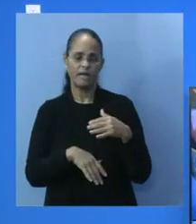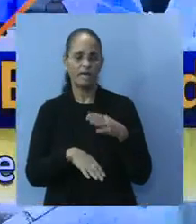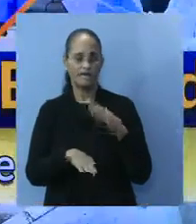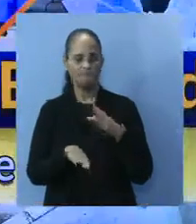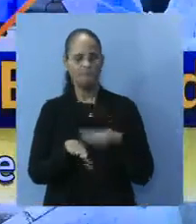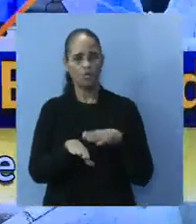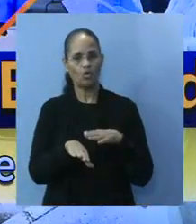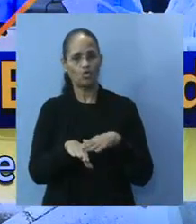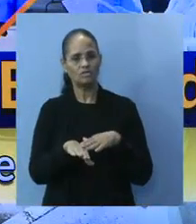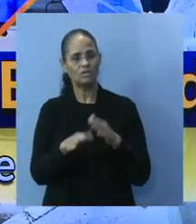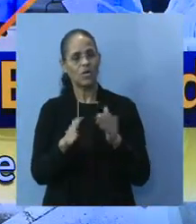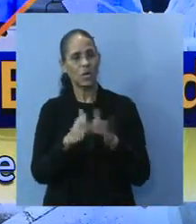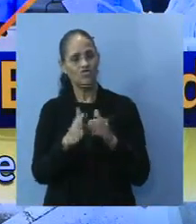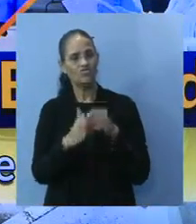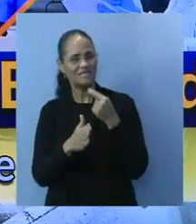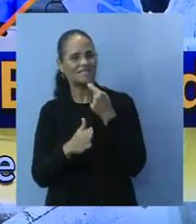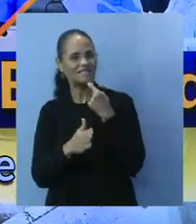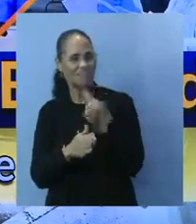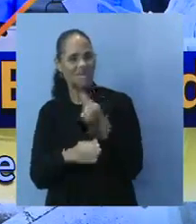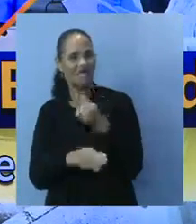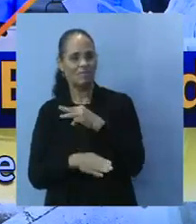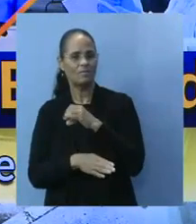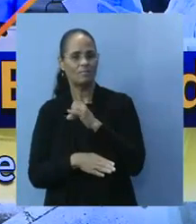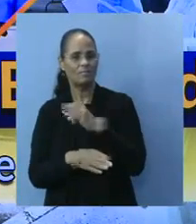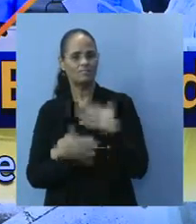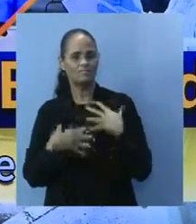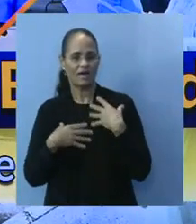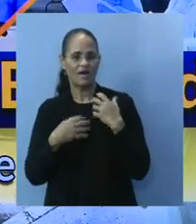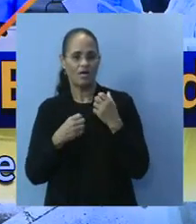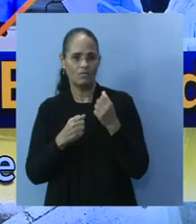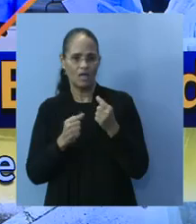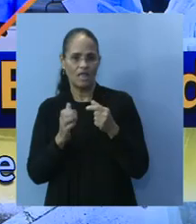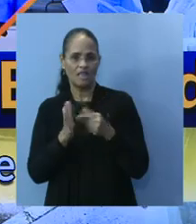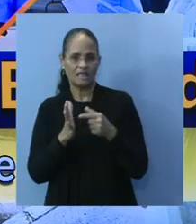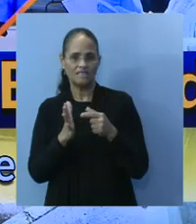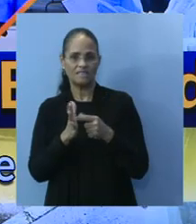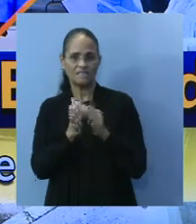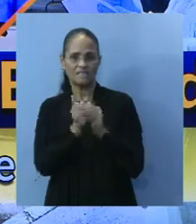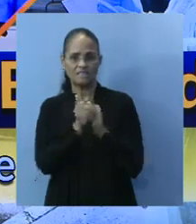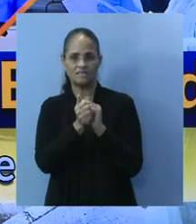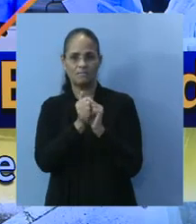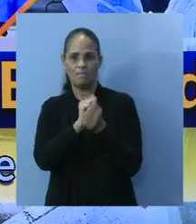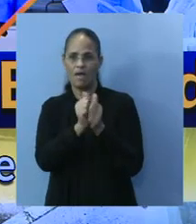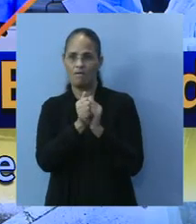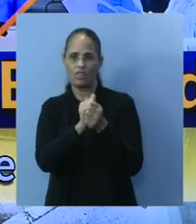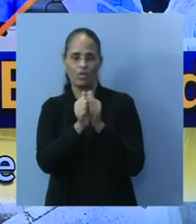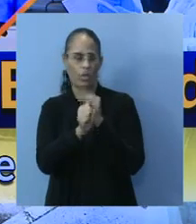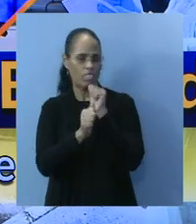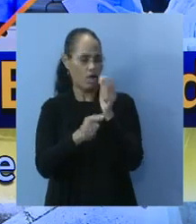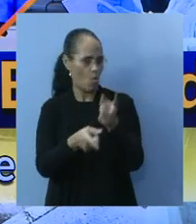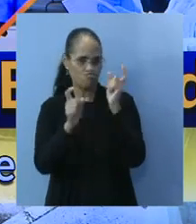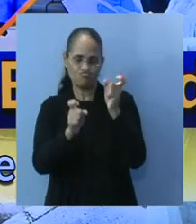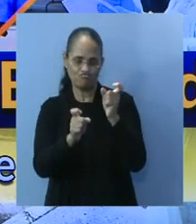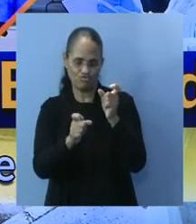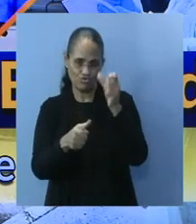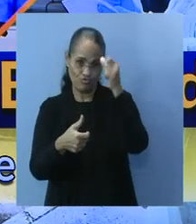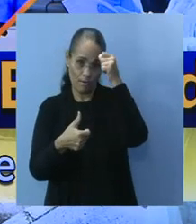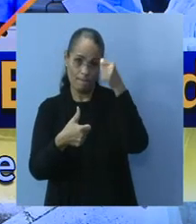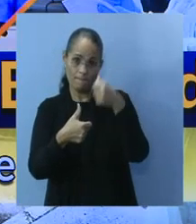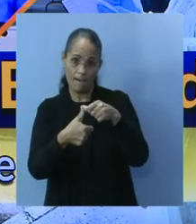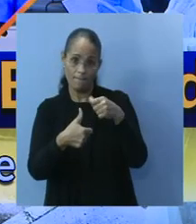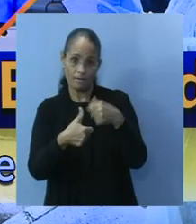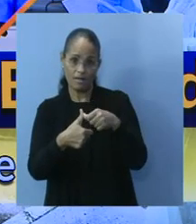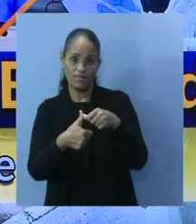course, it's often said from the Ministry of Health that this is a marathon and not a sprint. And persons should remember that the